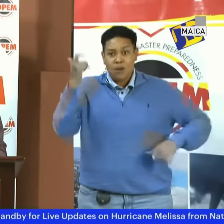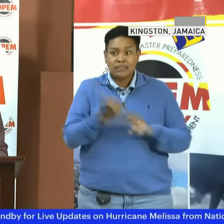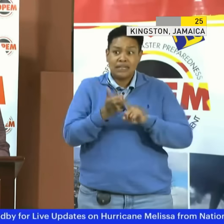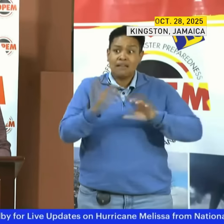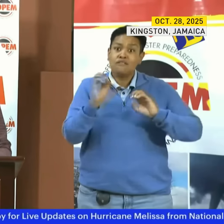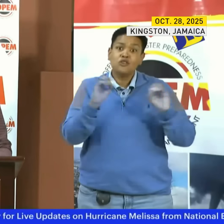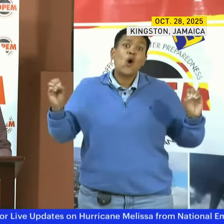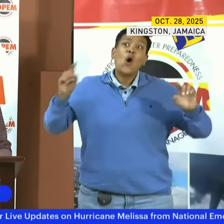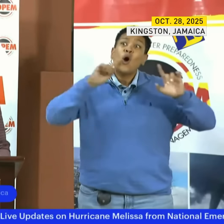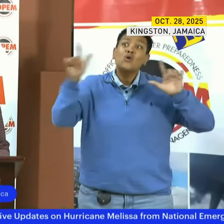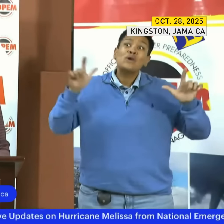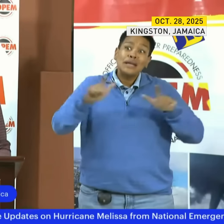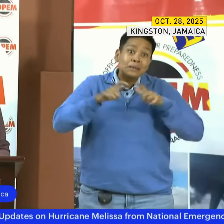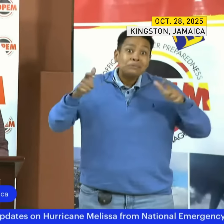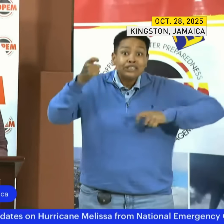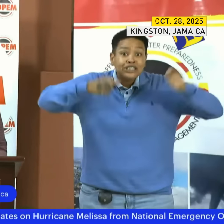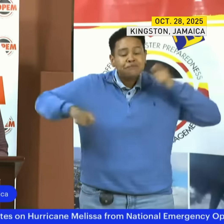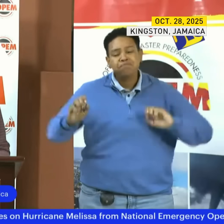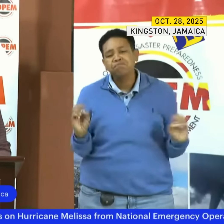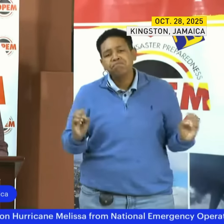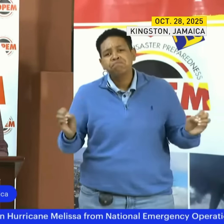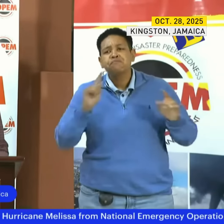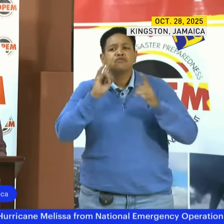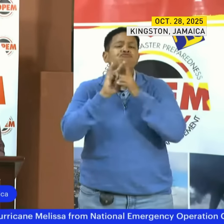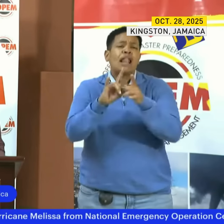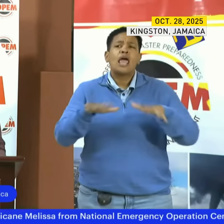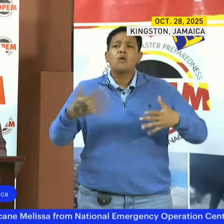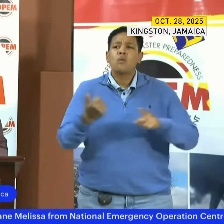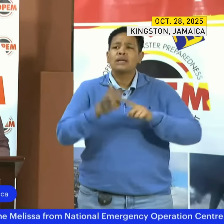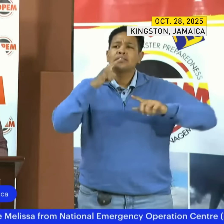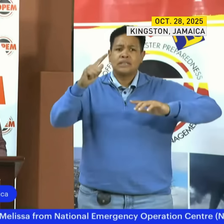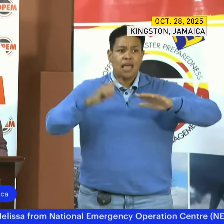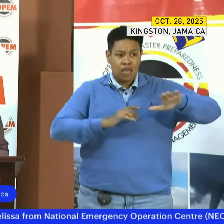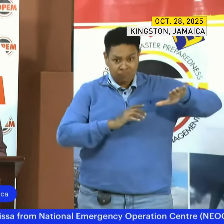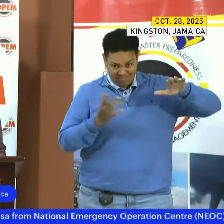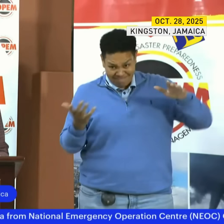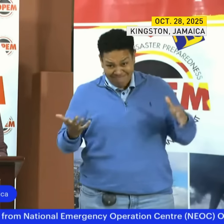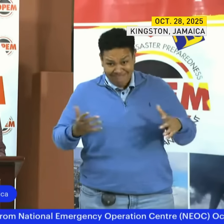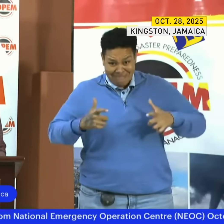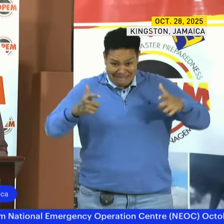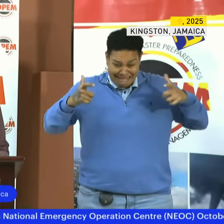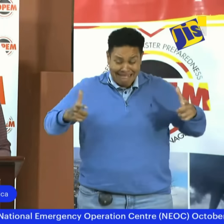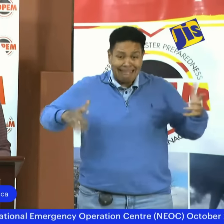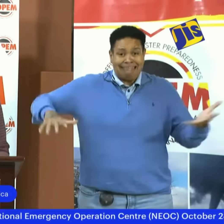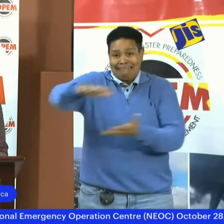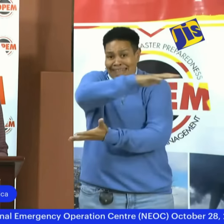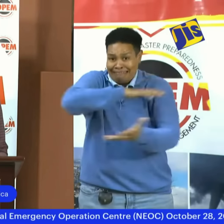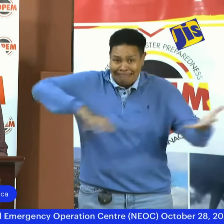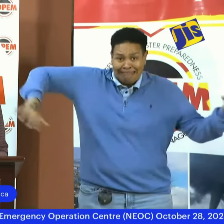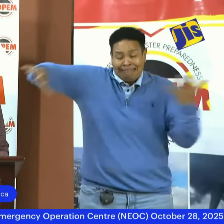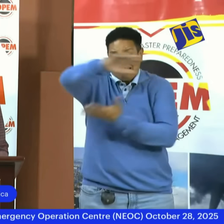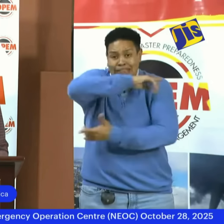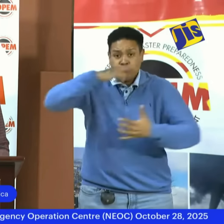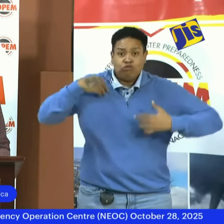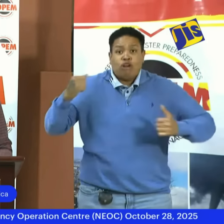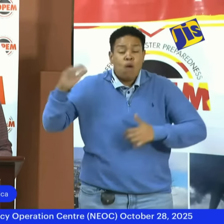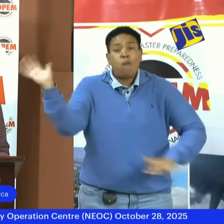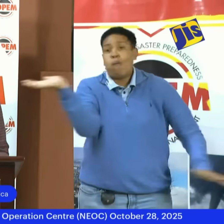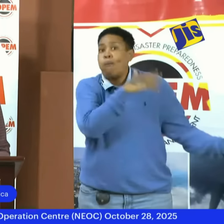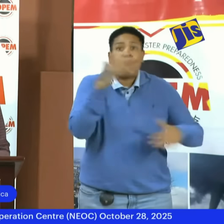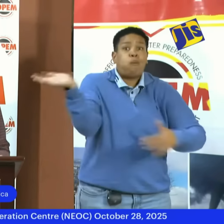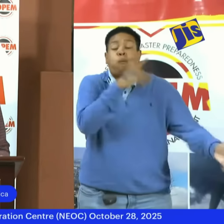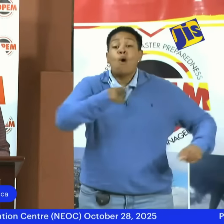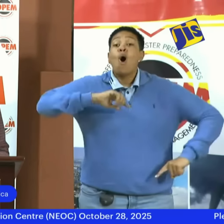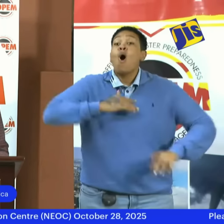There has been no significant change in terms of the magnitude of this system, the strength of its winds.